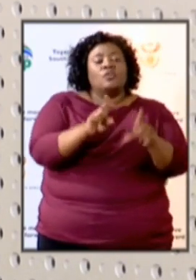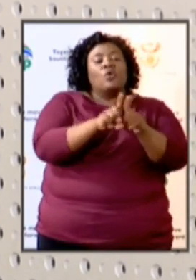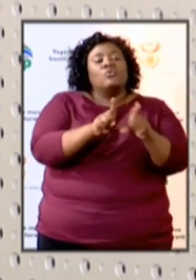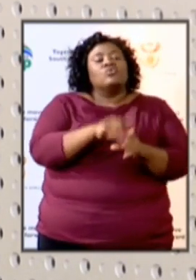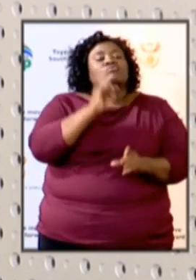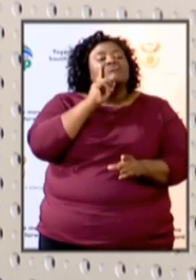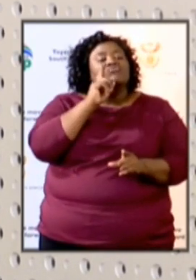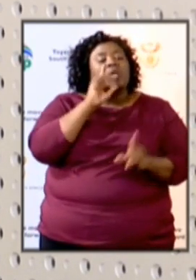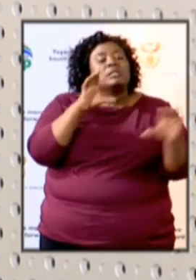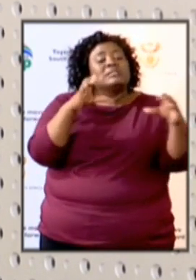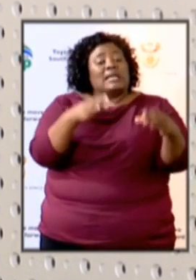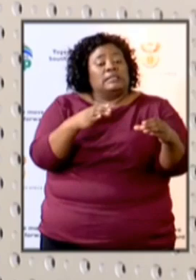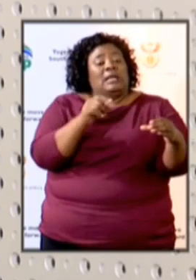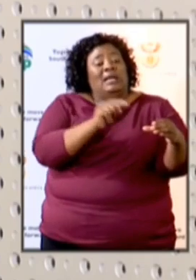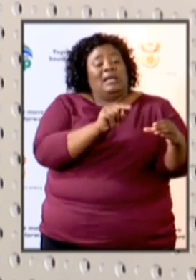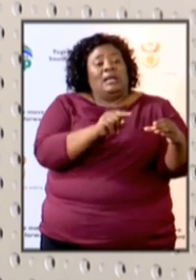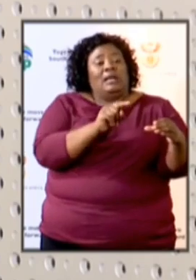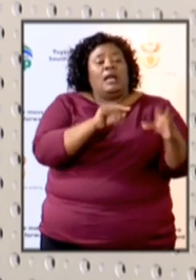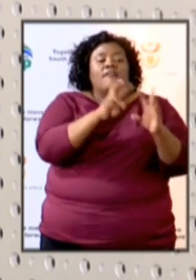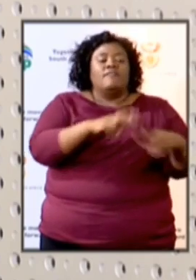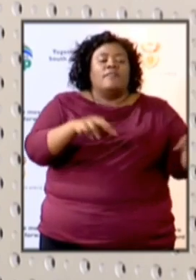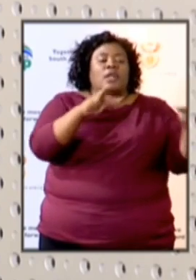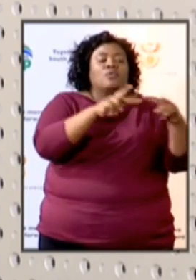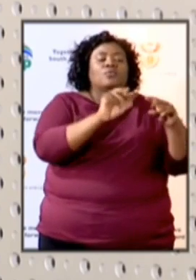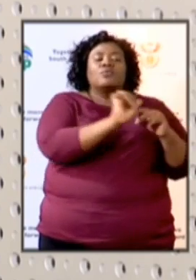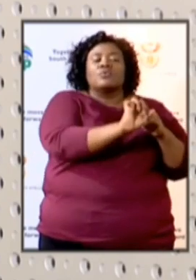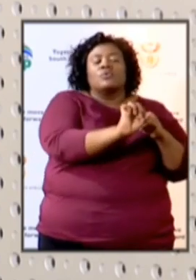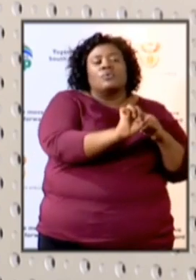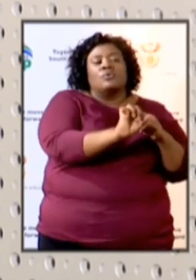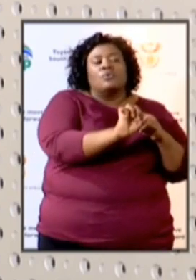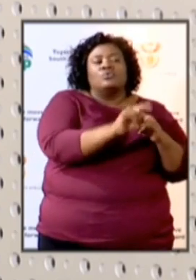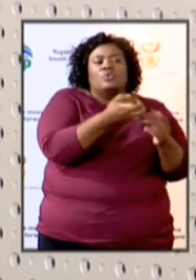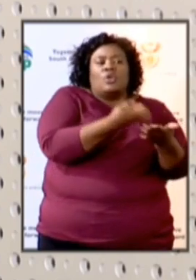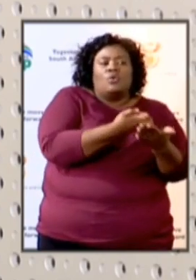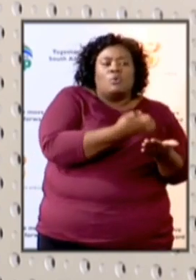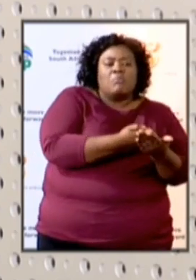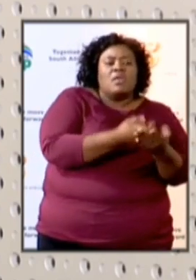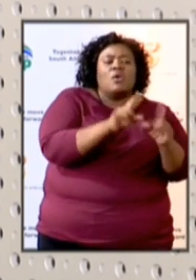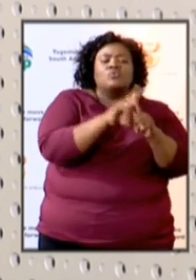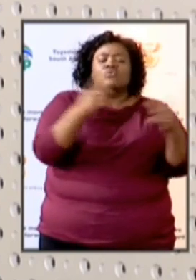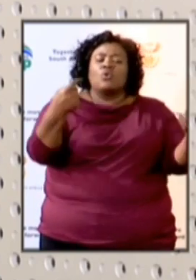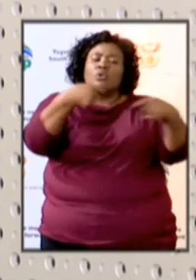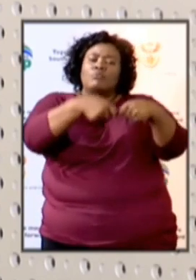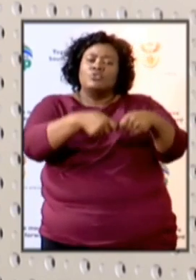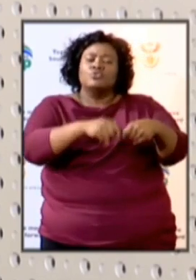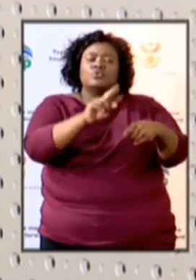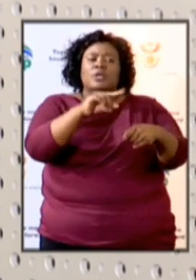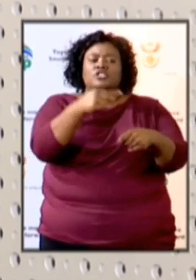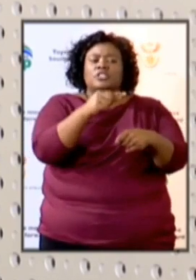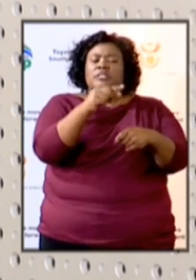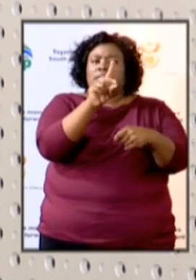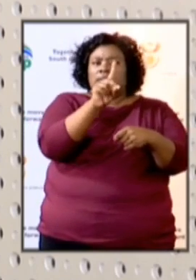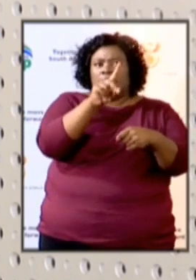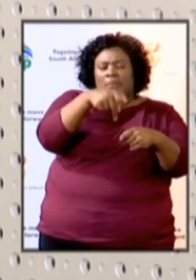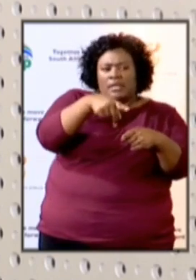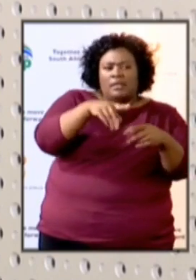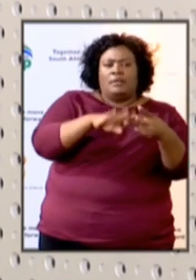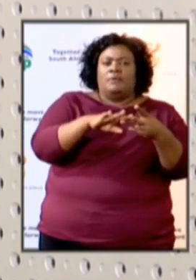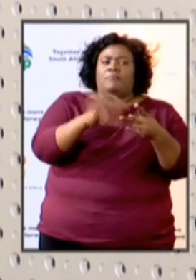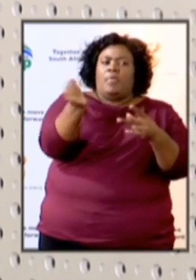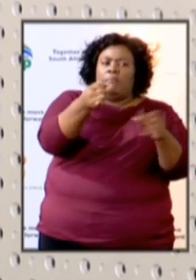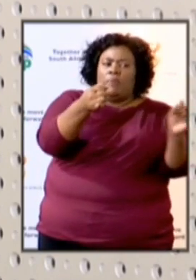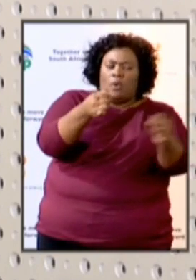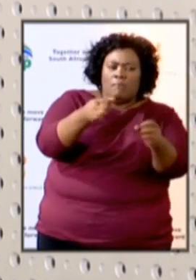value to the economy, including its contribution to GDP, employment,